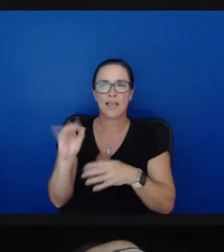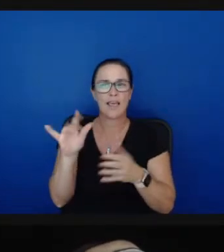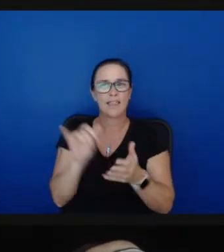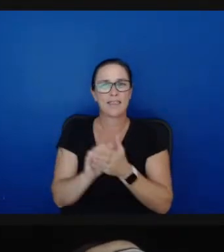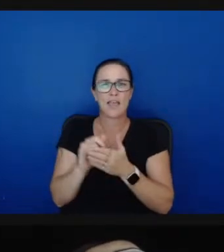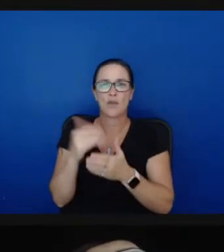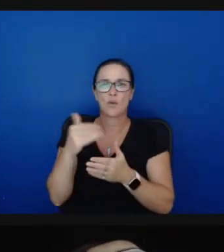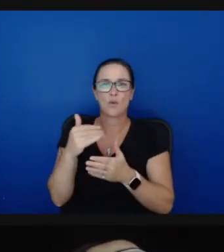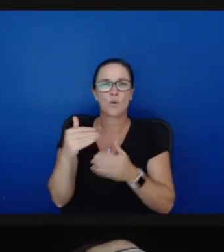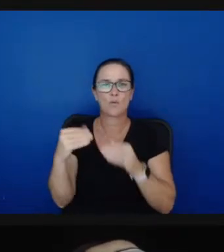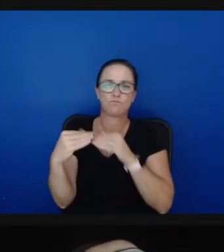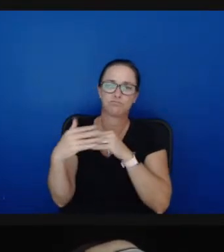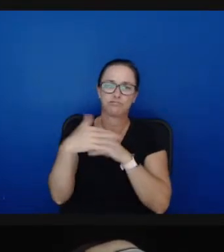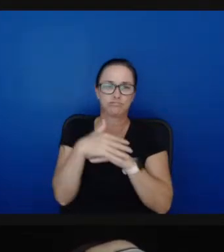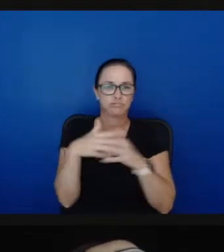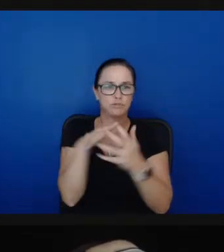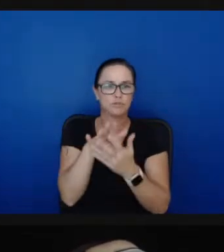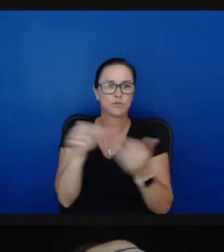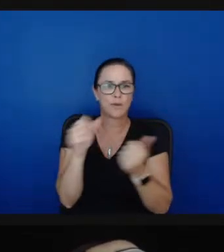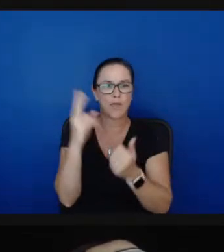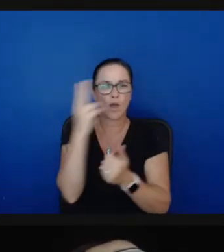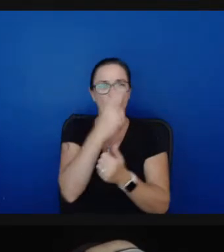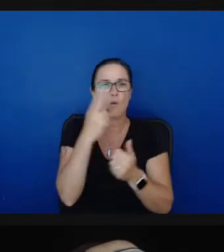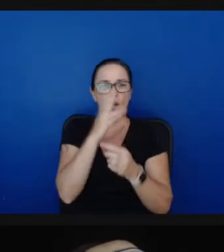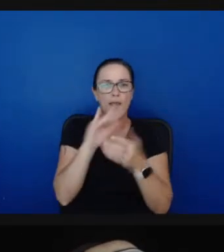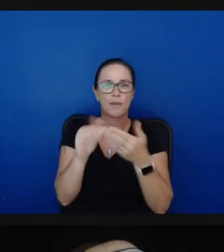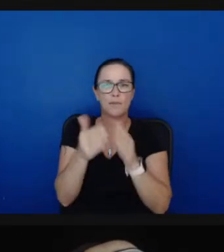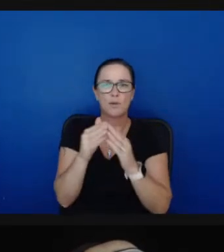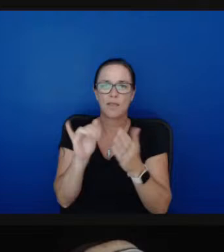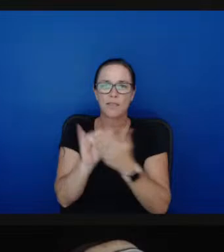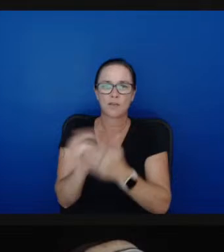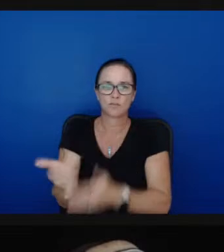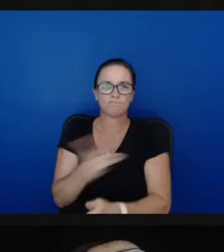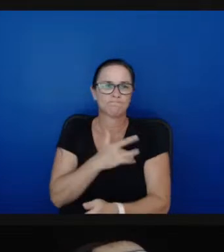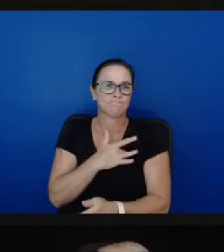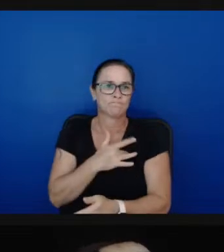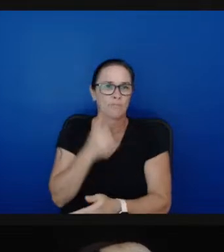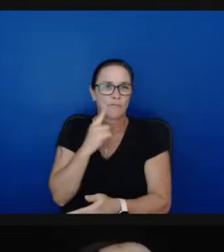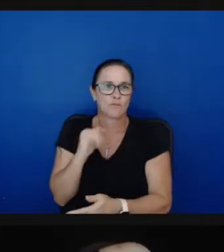you can imagine it must have resonated very strongly with him. And so